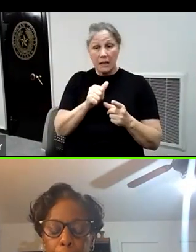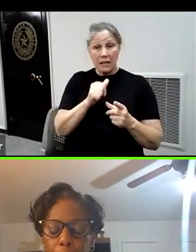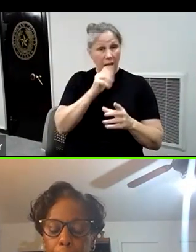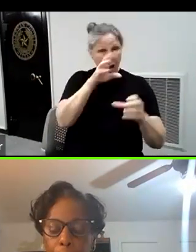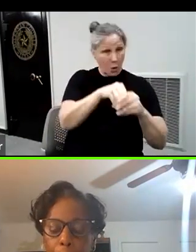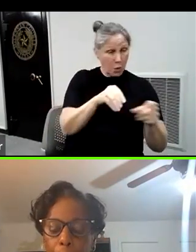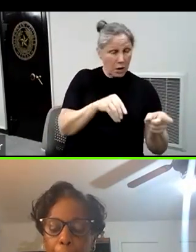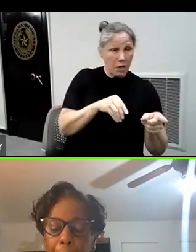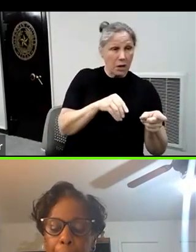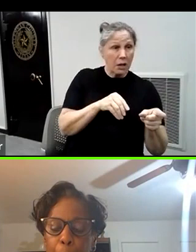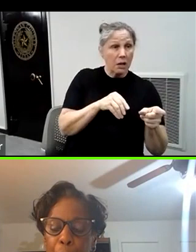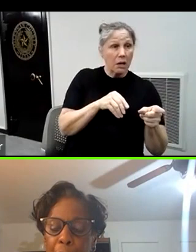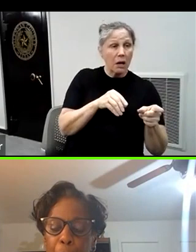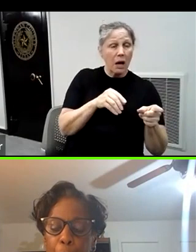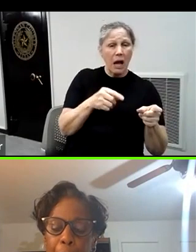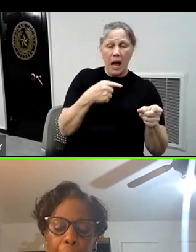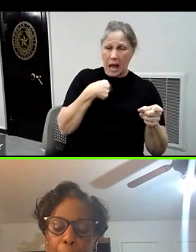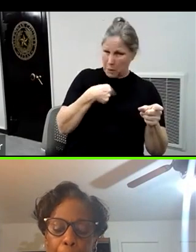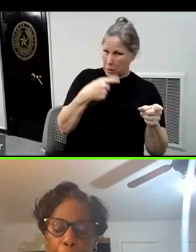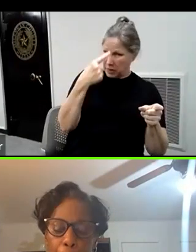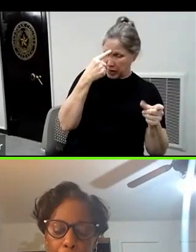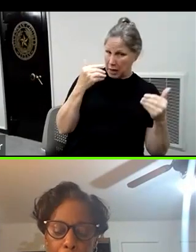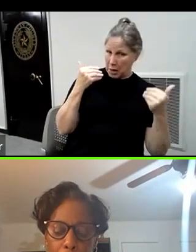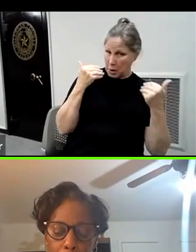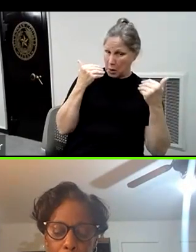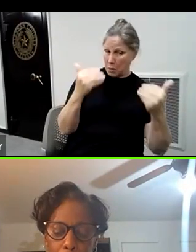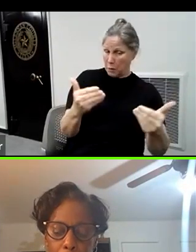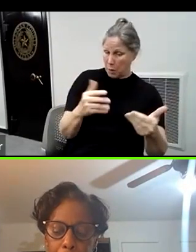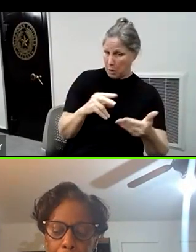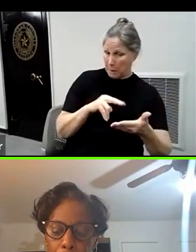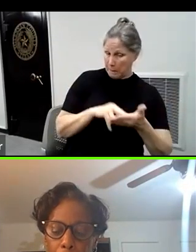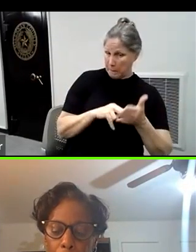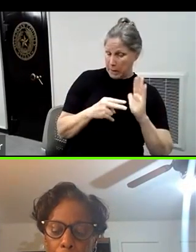incorporated, I would think moving forward that we're only